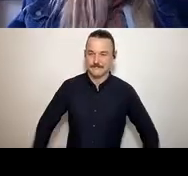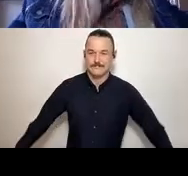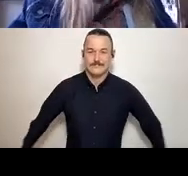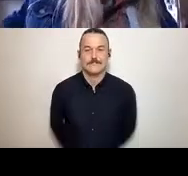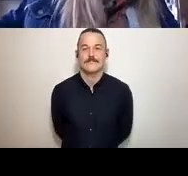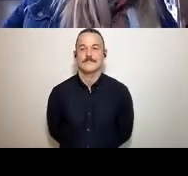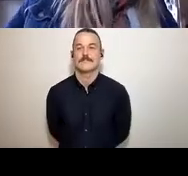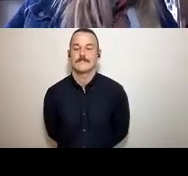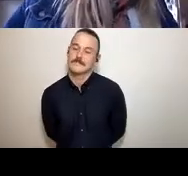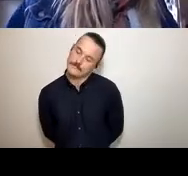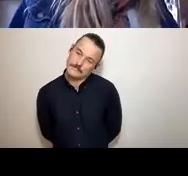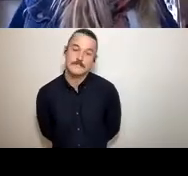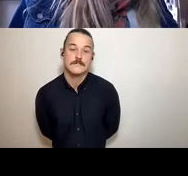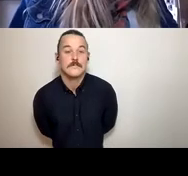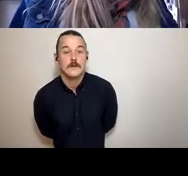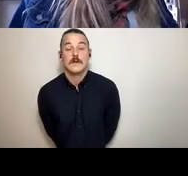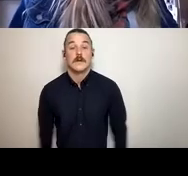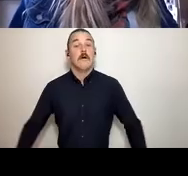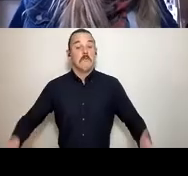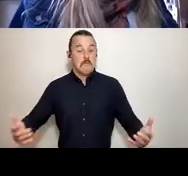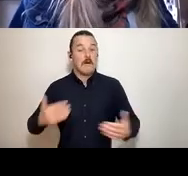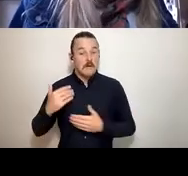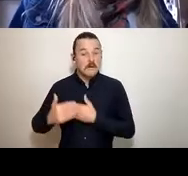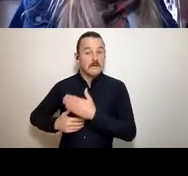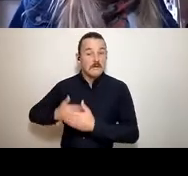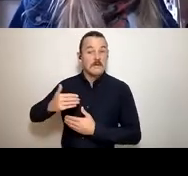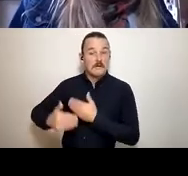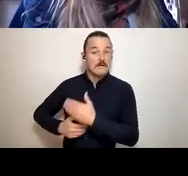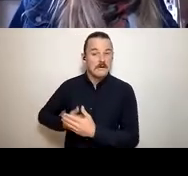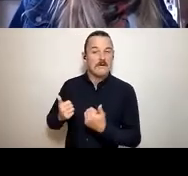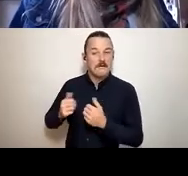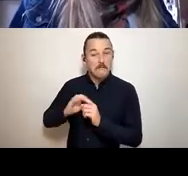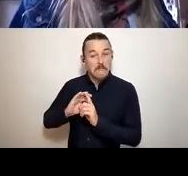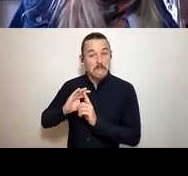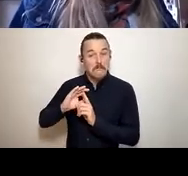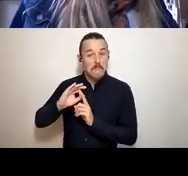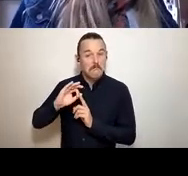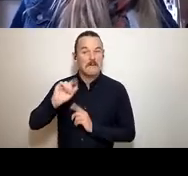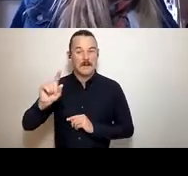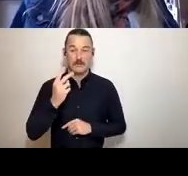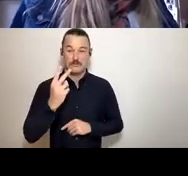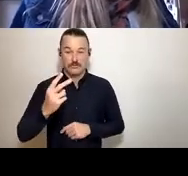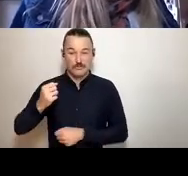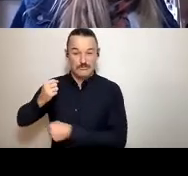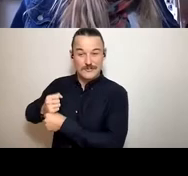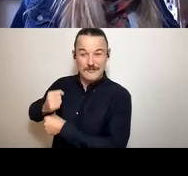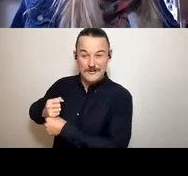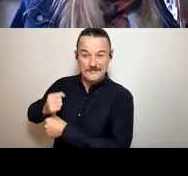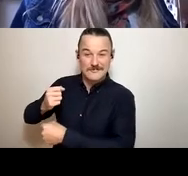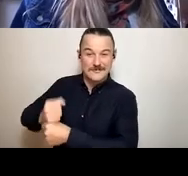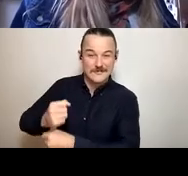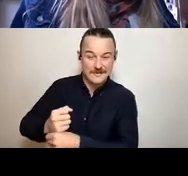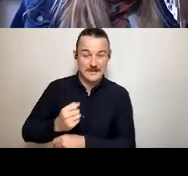So I said things are gradually improving, but it's taken society two generations since the 1970s to really think about how it